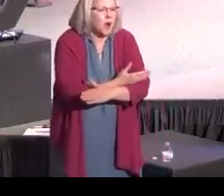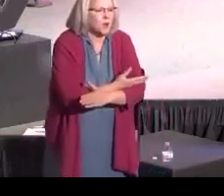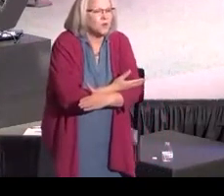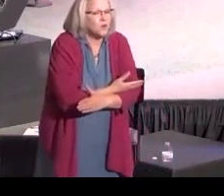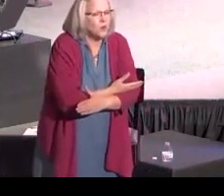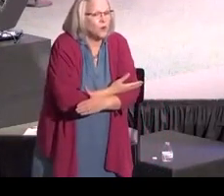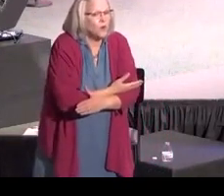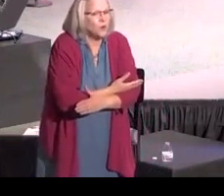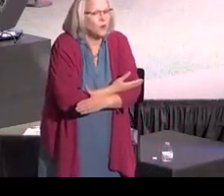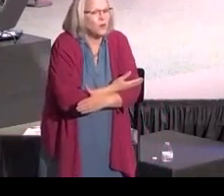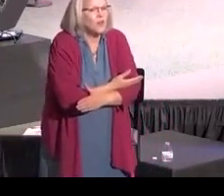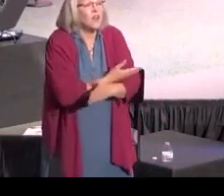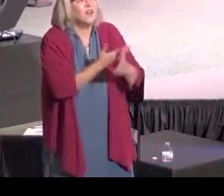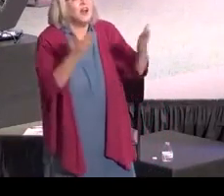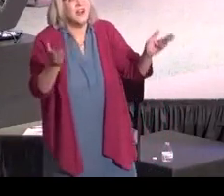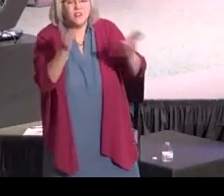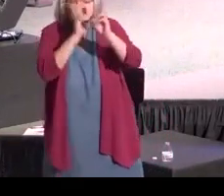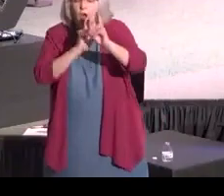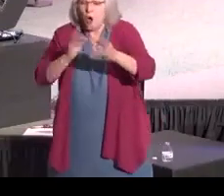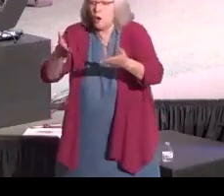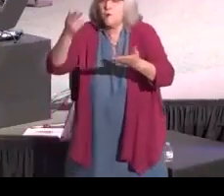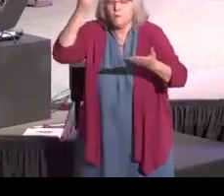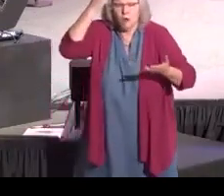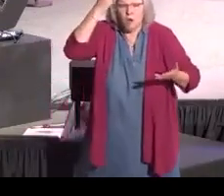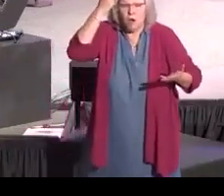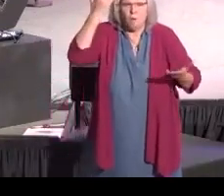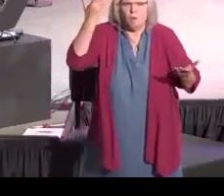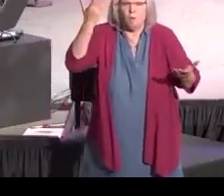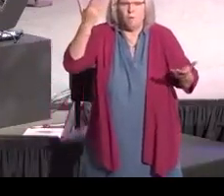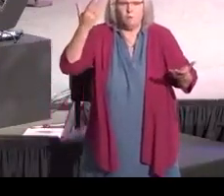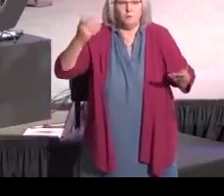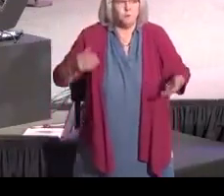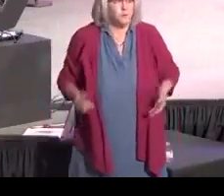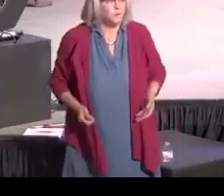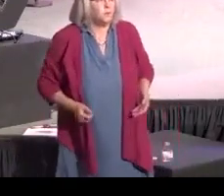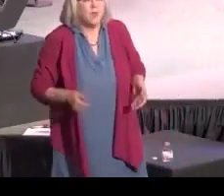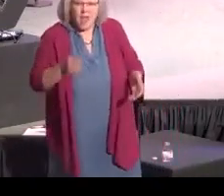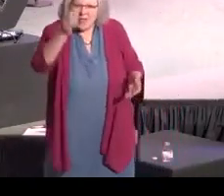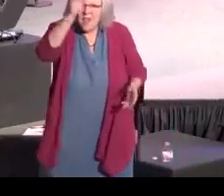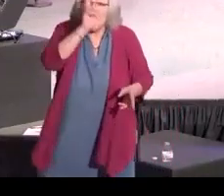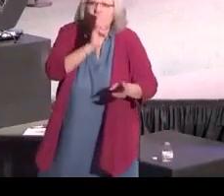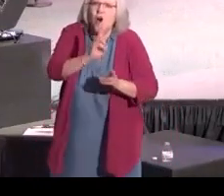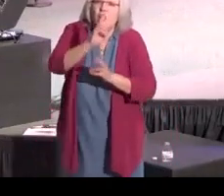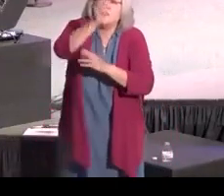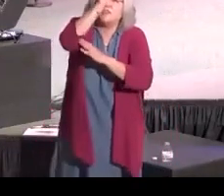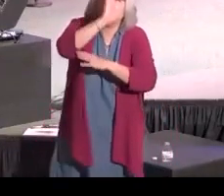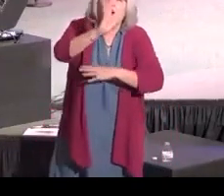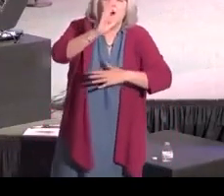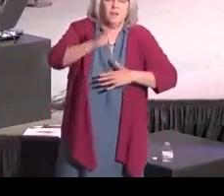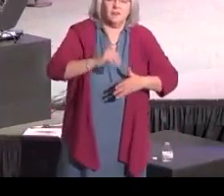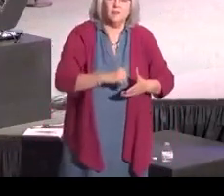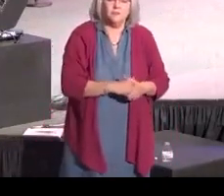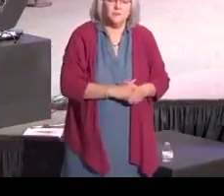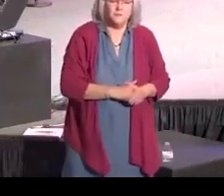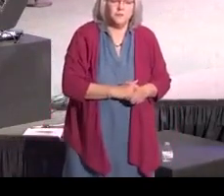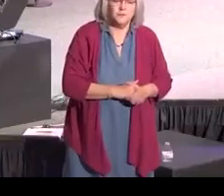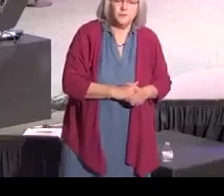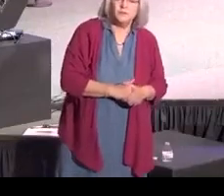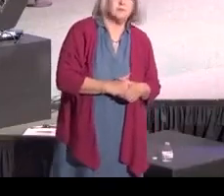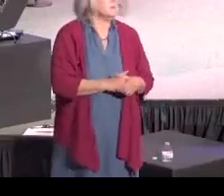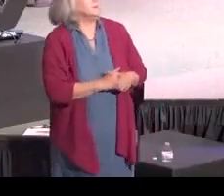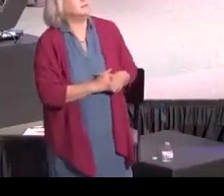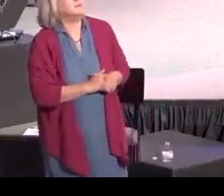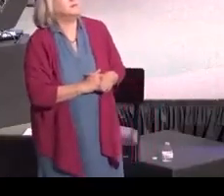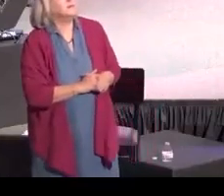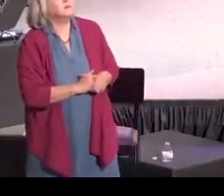Why would you get bit in life? Why would Paul get bit by a snake? I want to tell you an even more important question. It's not why would it happen, but what is